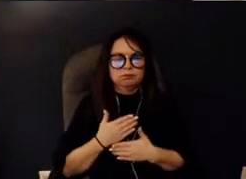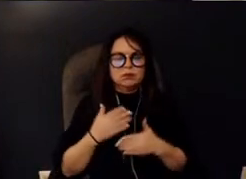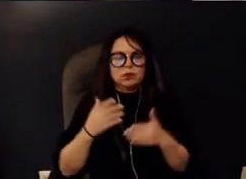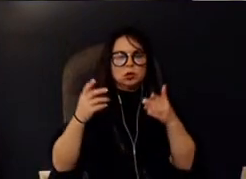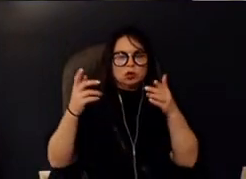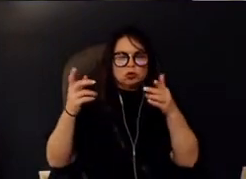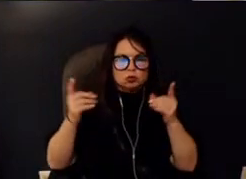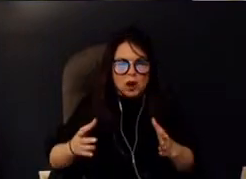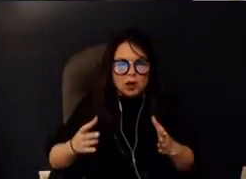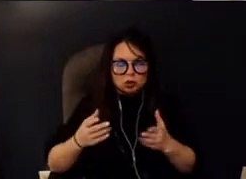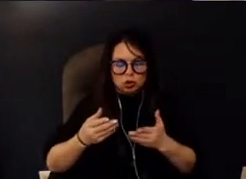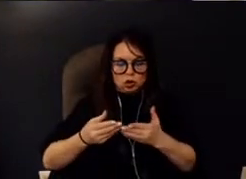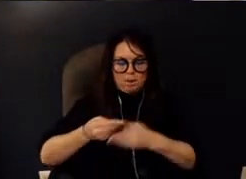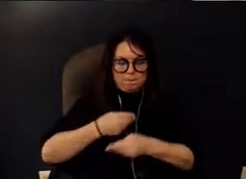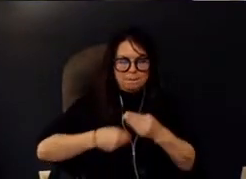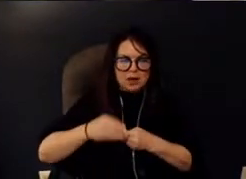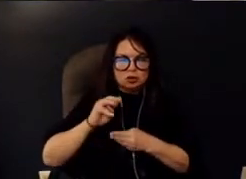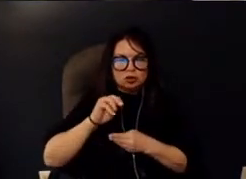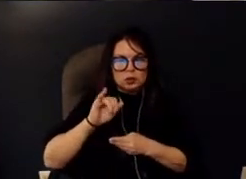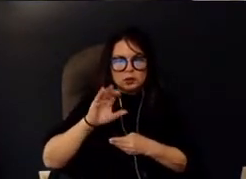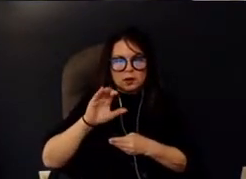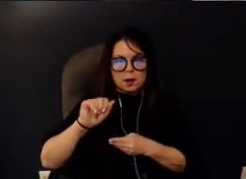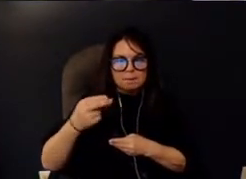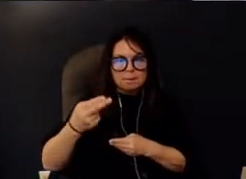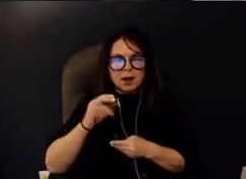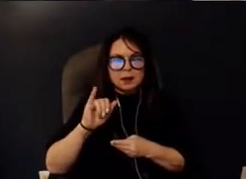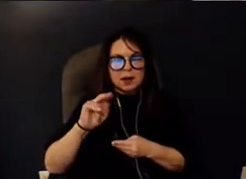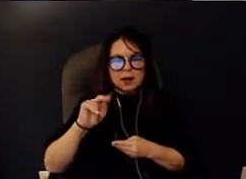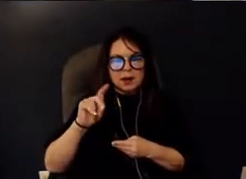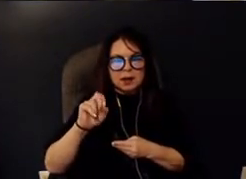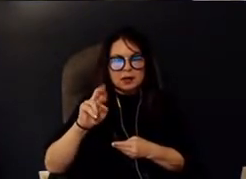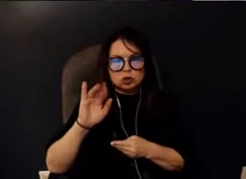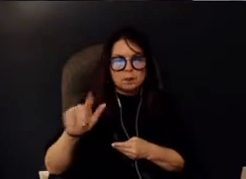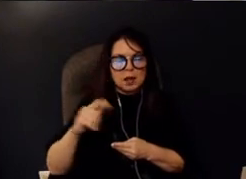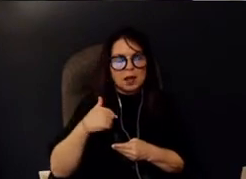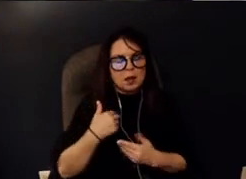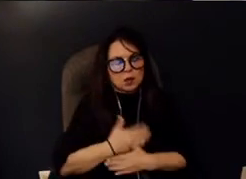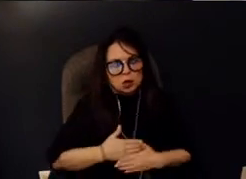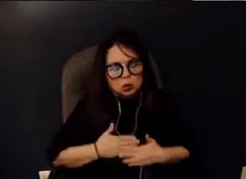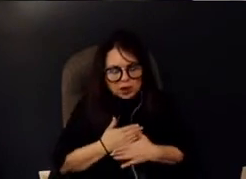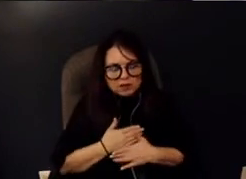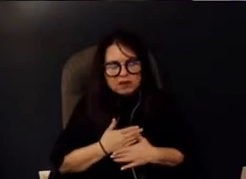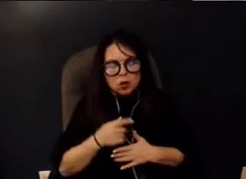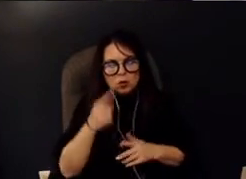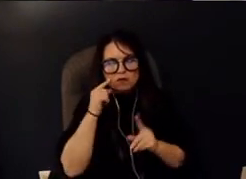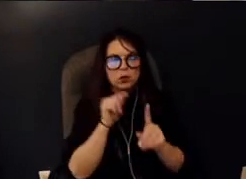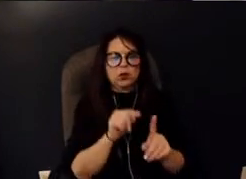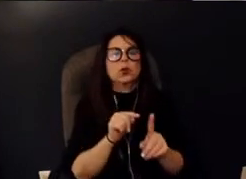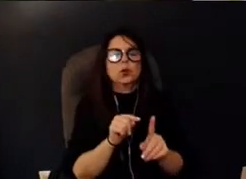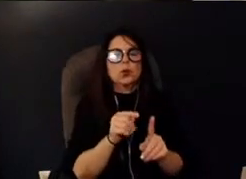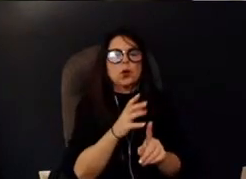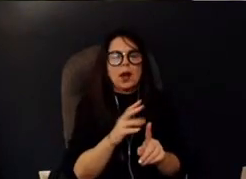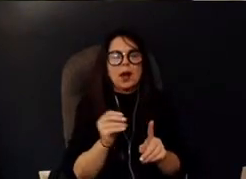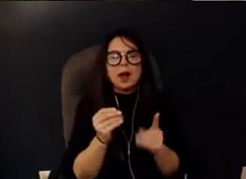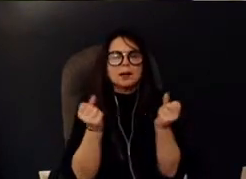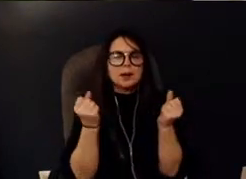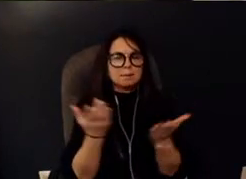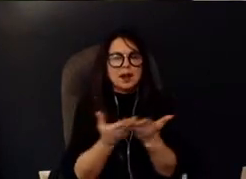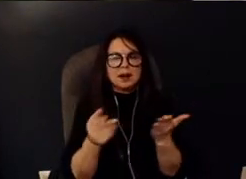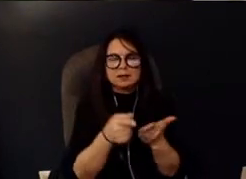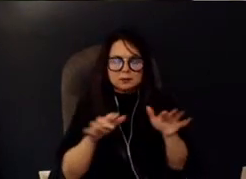budget director, Micah Intermill. I'm so grateful for you and all that you've done, and appreciate the service that